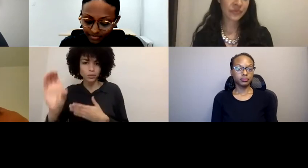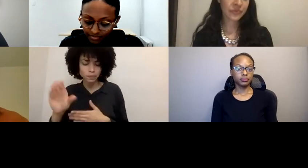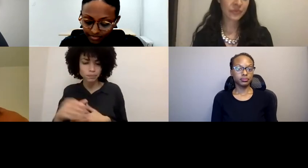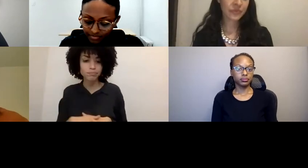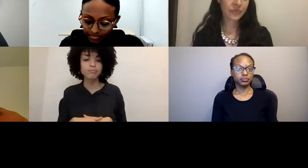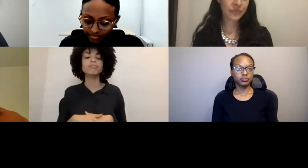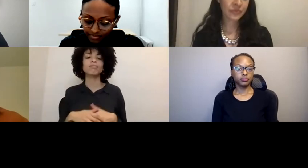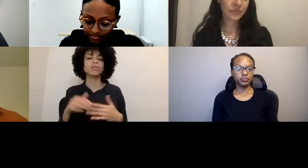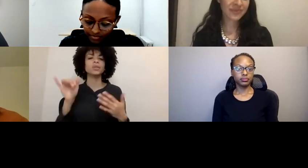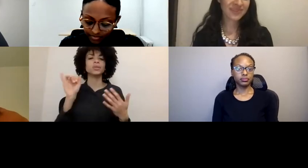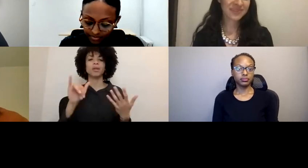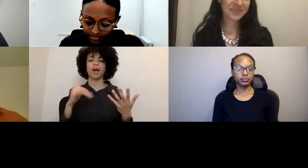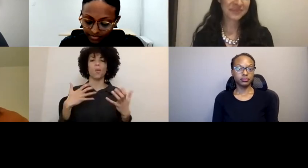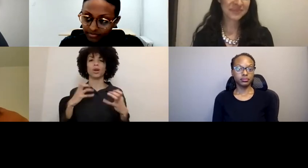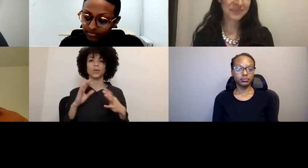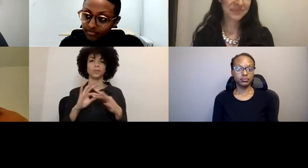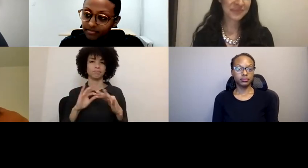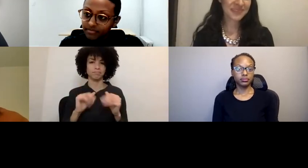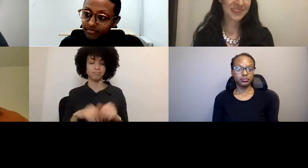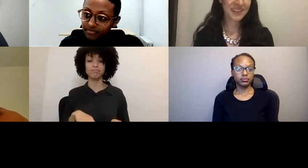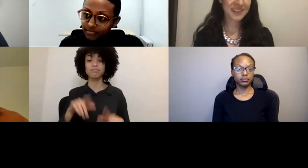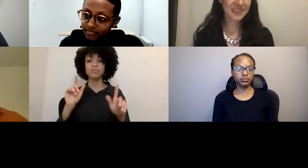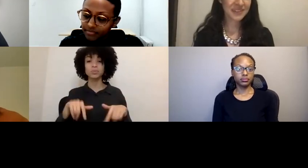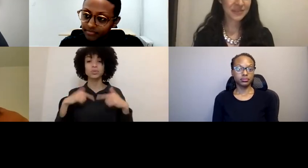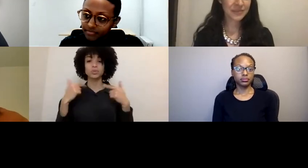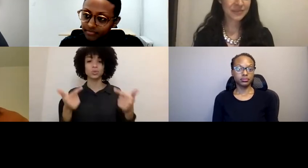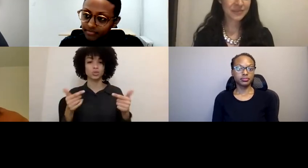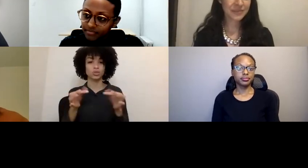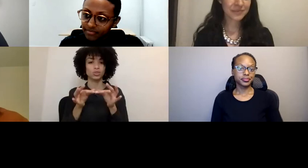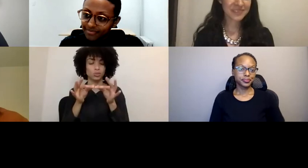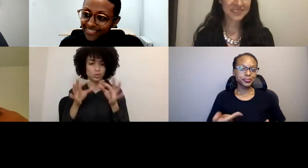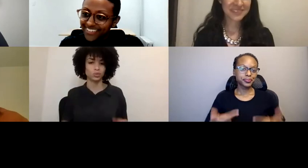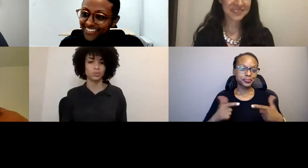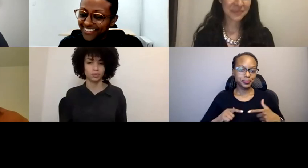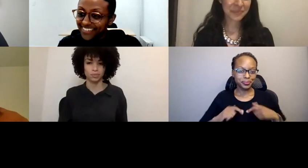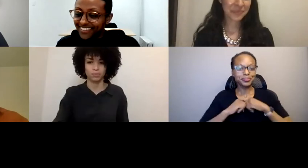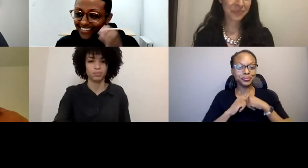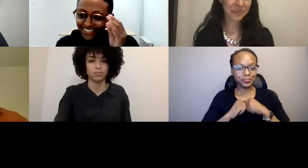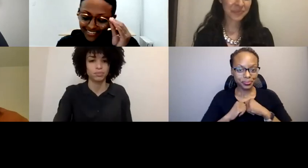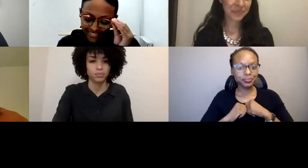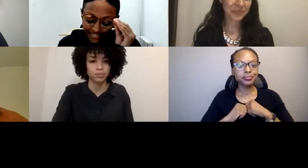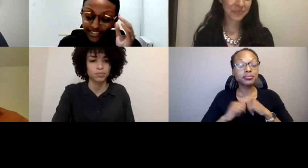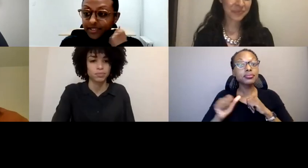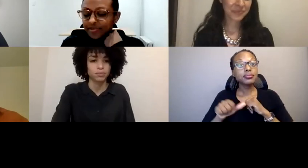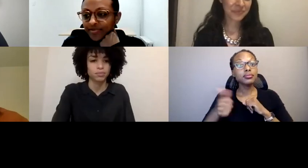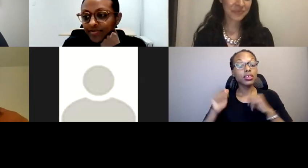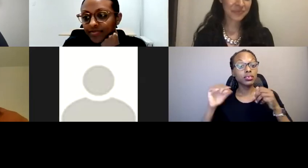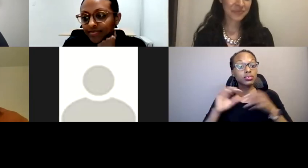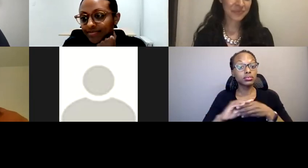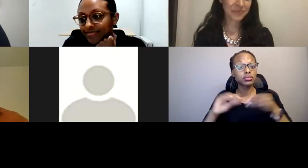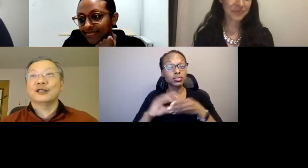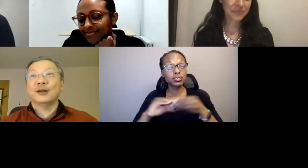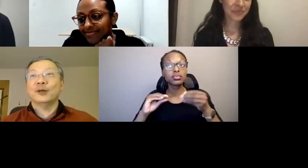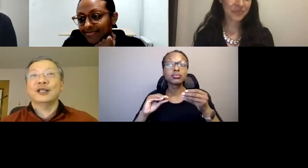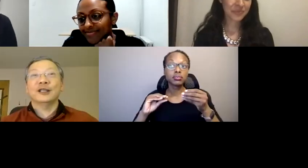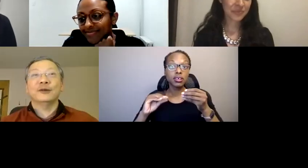I wanted to say first. As far as stories, there's really, I heard stories which